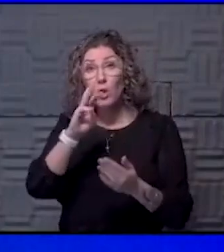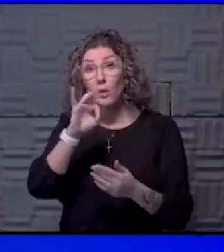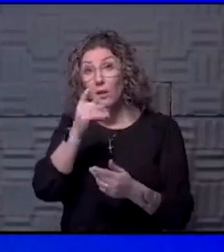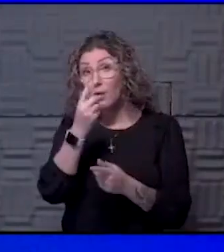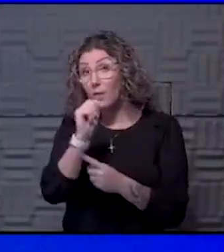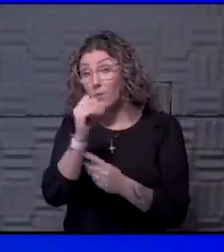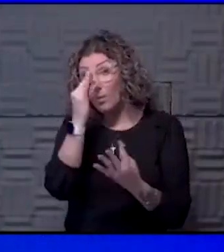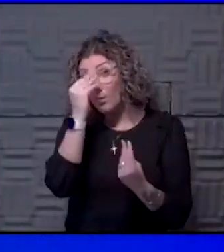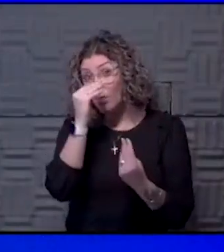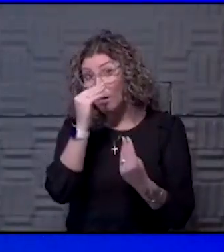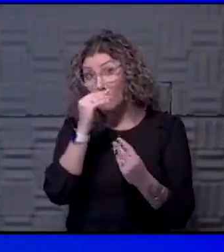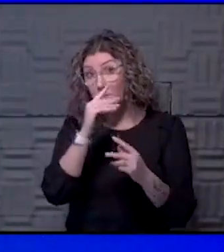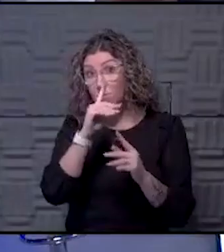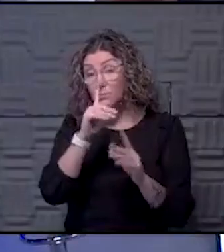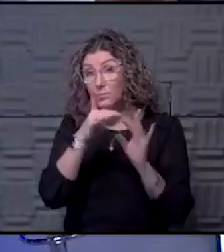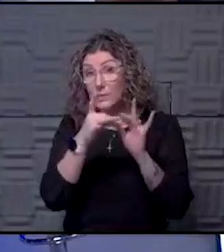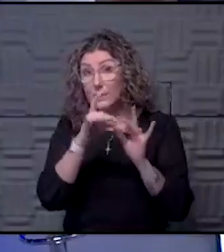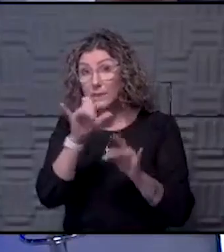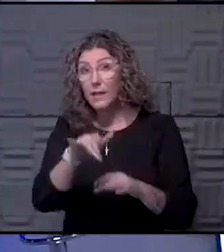well.